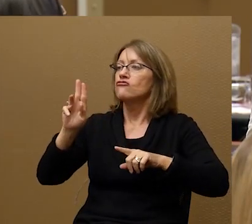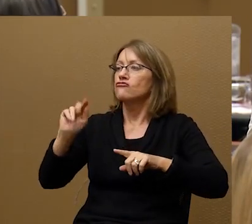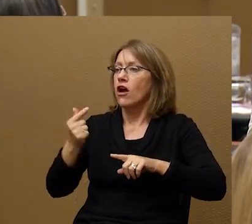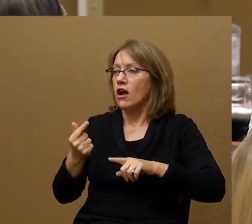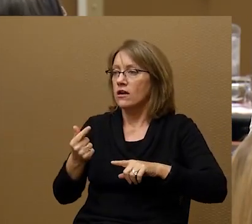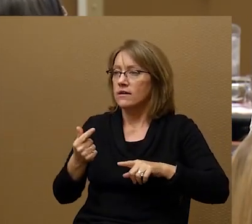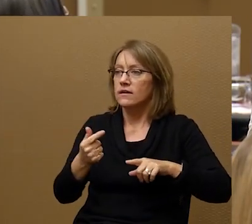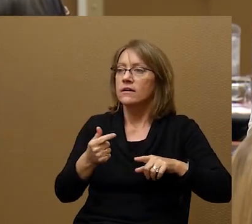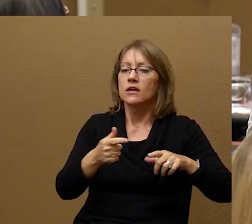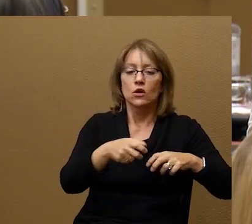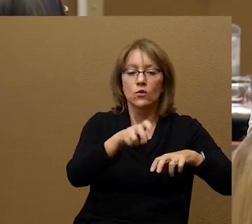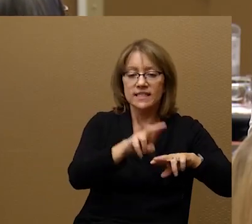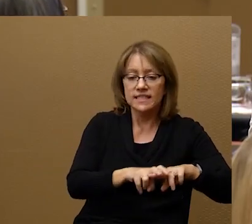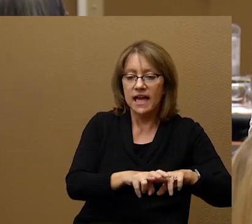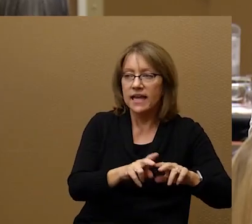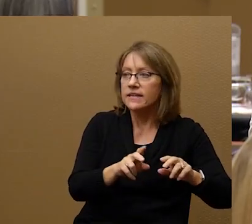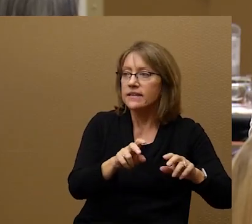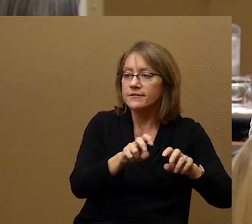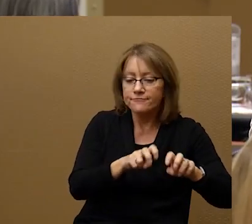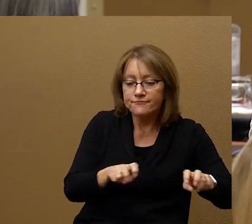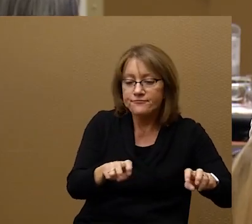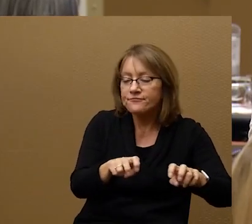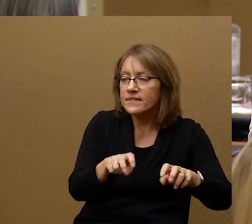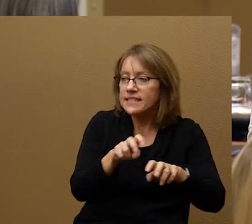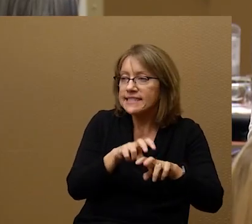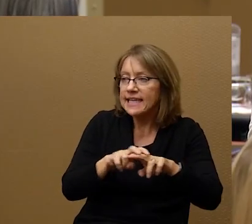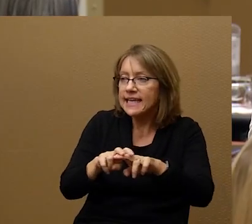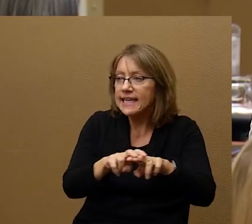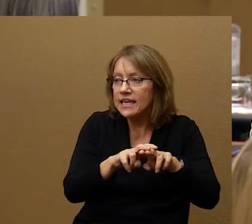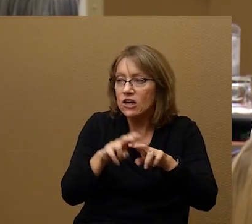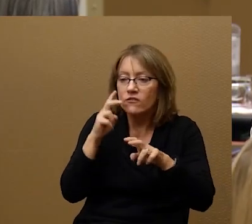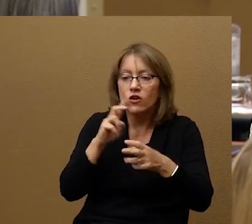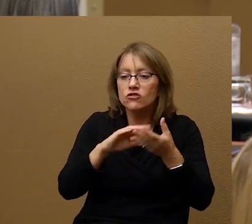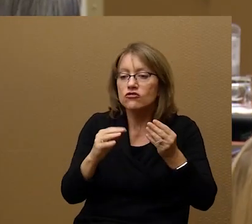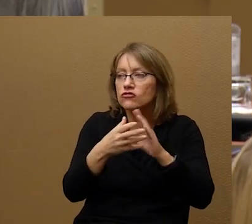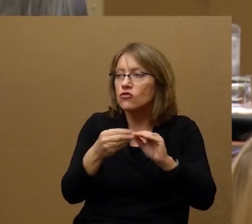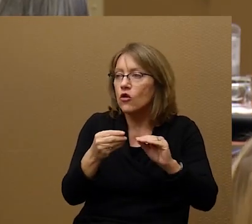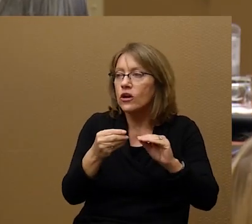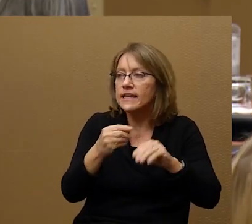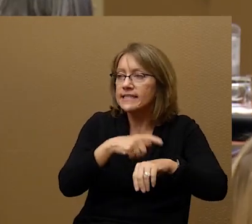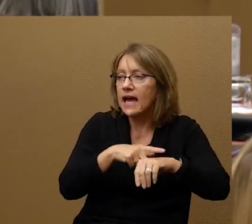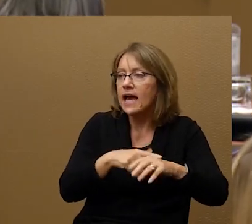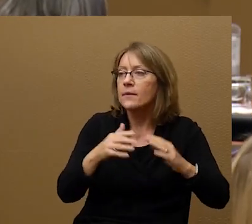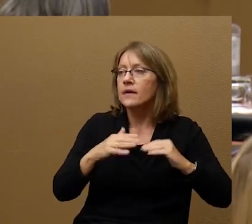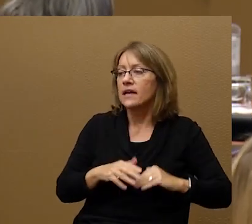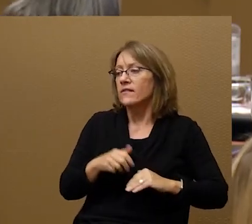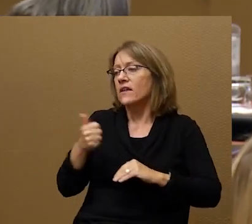Perfect. story time on and one that we do like more movement and Awesome. other activities on.